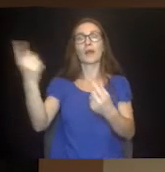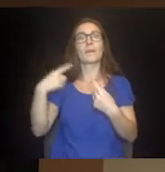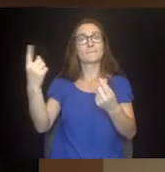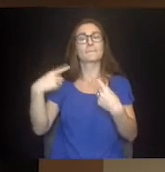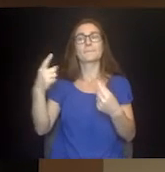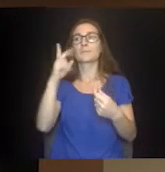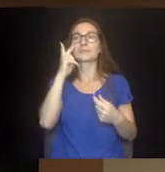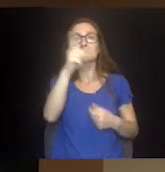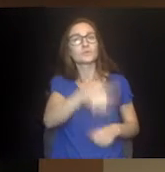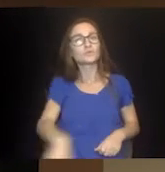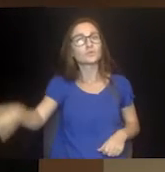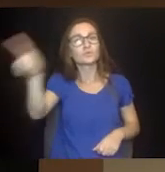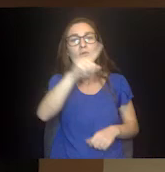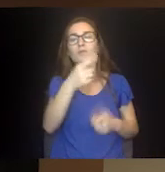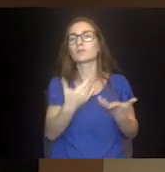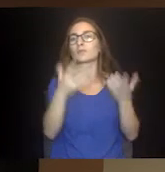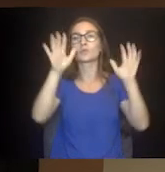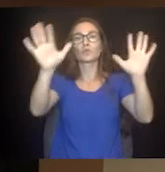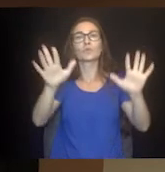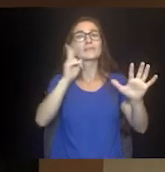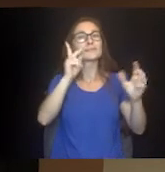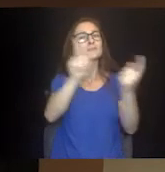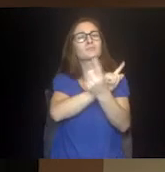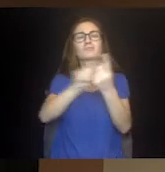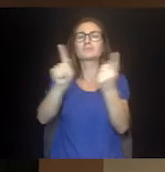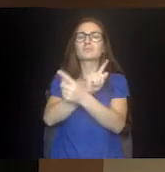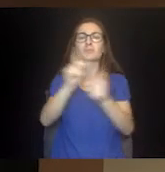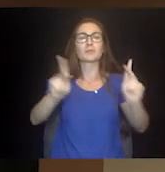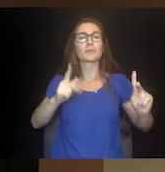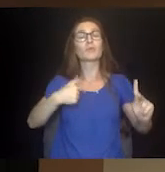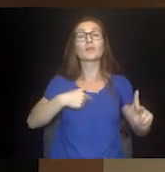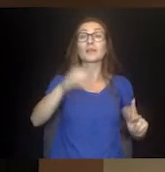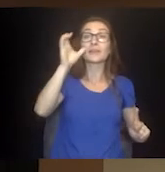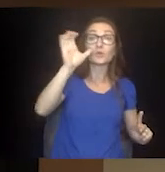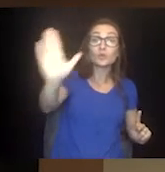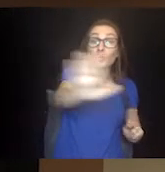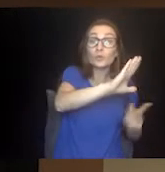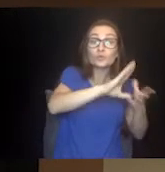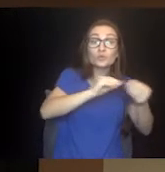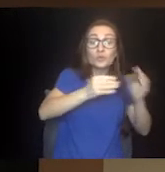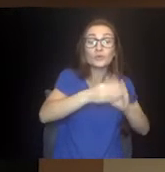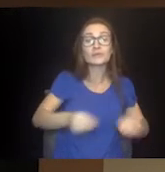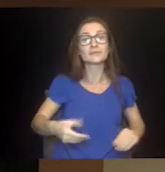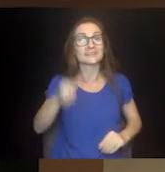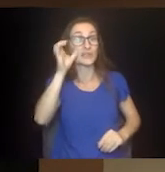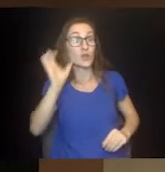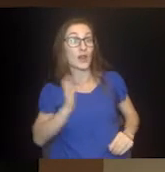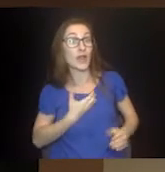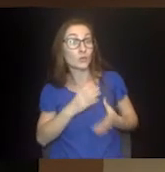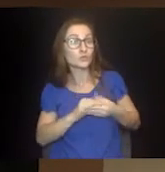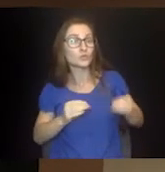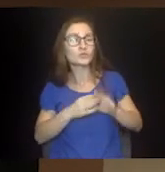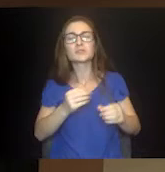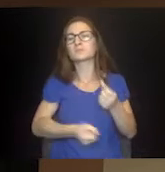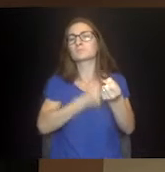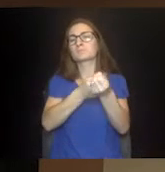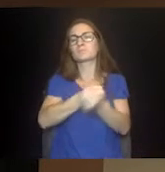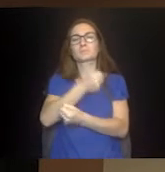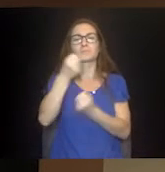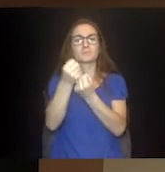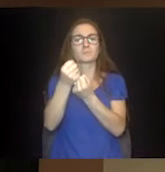year. I love coming. I love seeing everybody. It's a great feeling seeing people connecting with you guys, hearing your stories. You guys hear our stories. We help each other out.